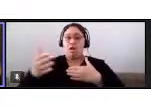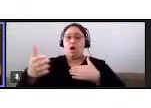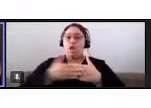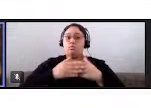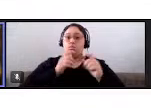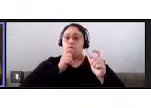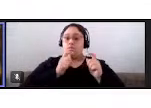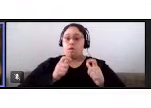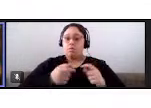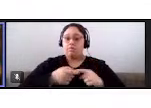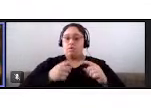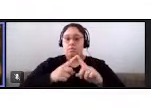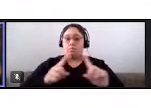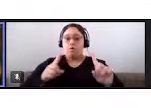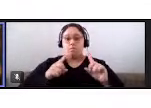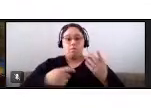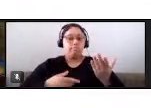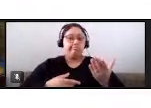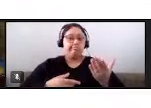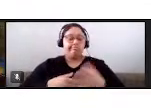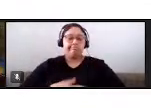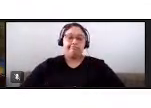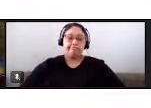closing remarks from the department?